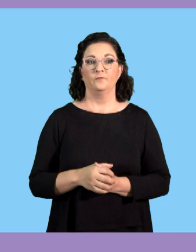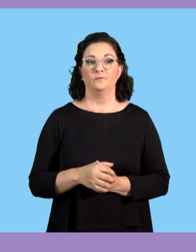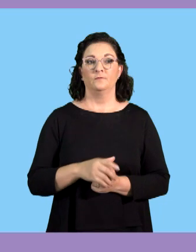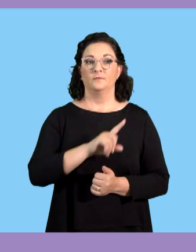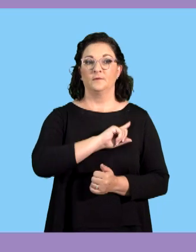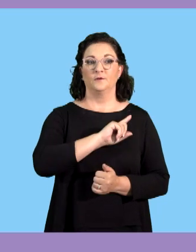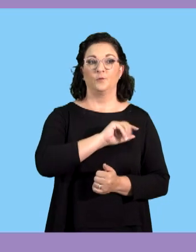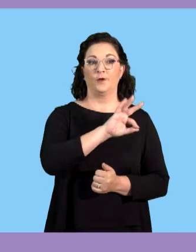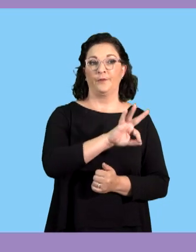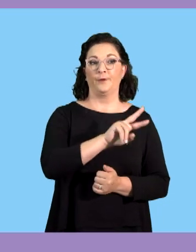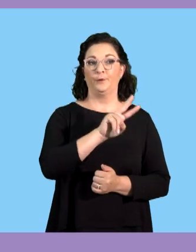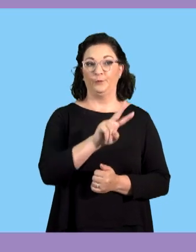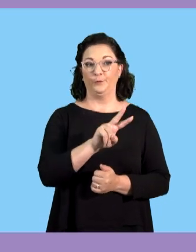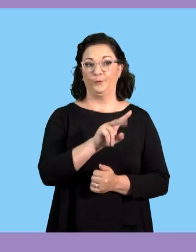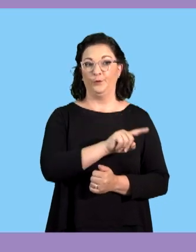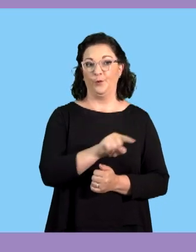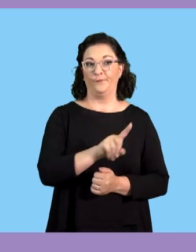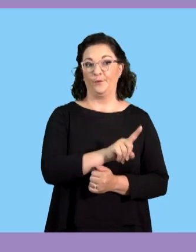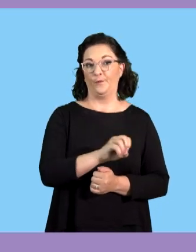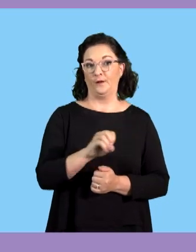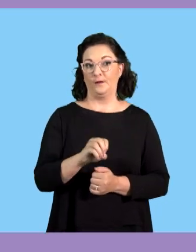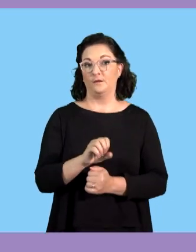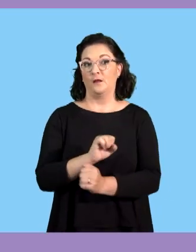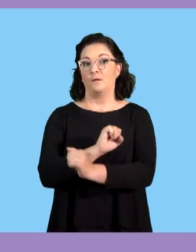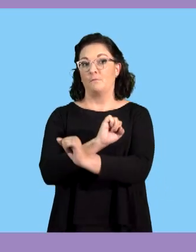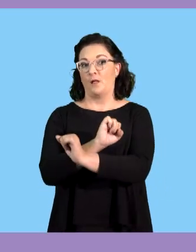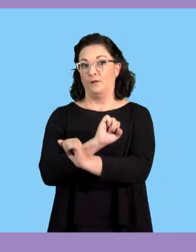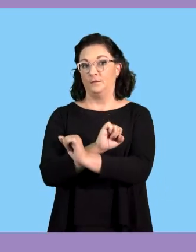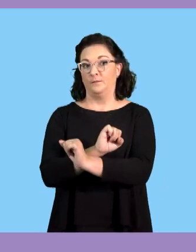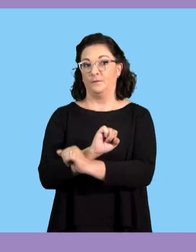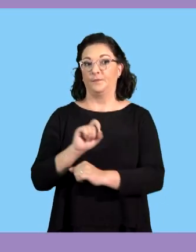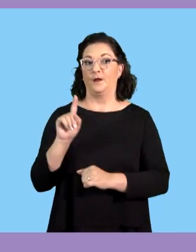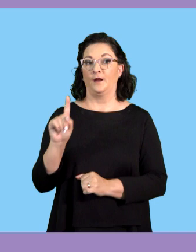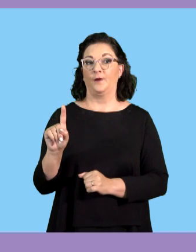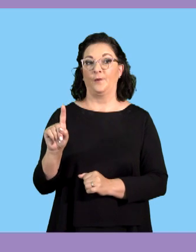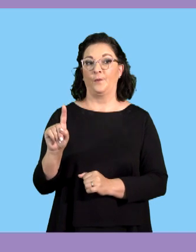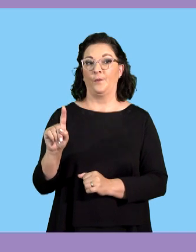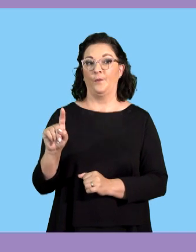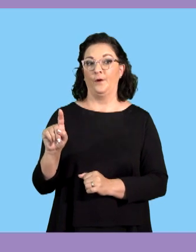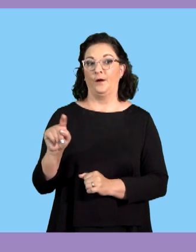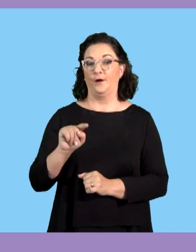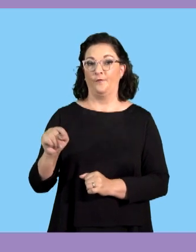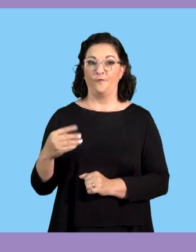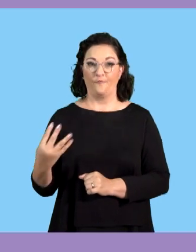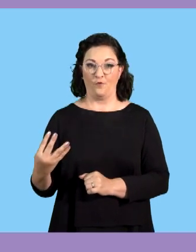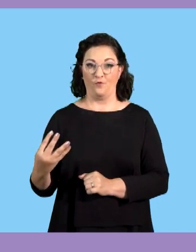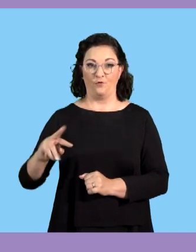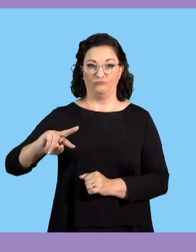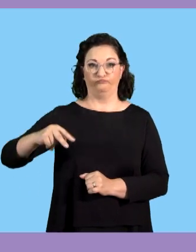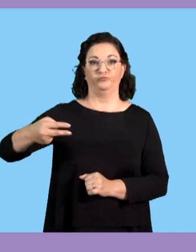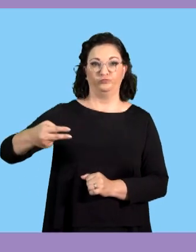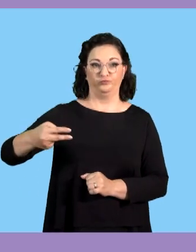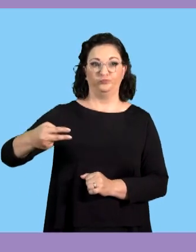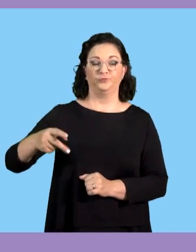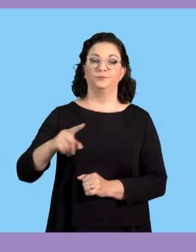would be 32 hundredths multiply a quarter. Then we know numerators multiply numerators, so